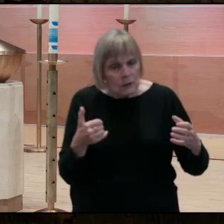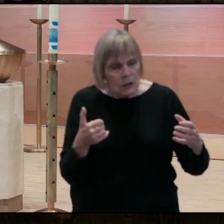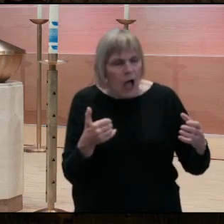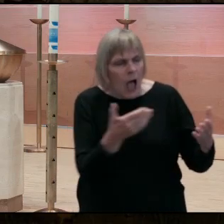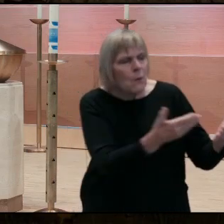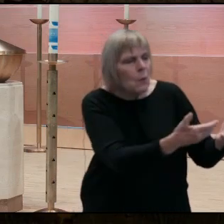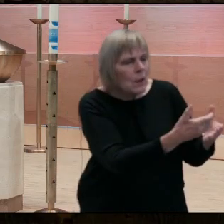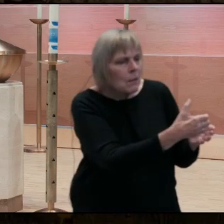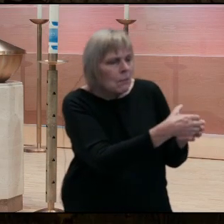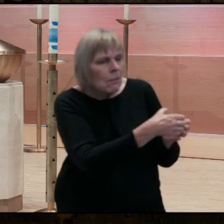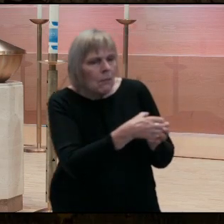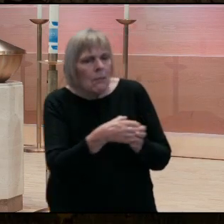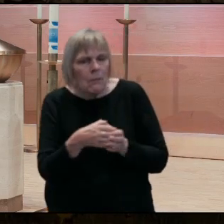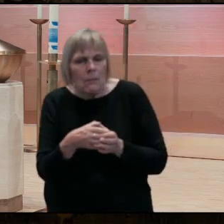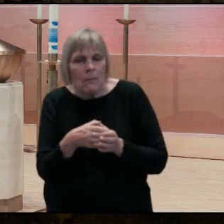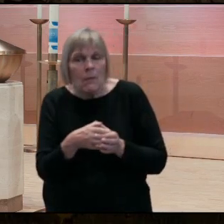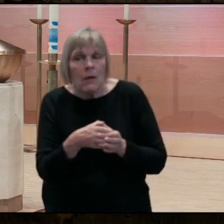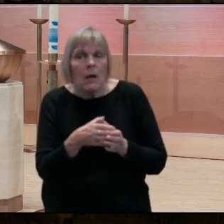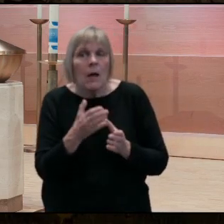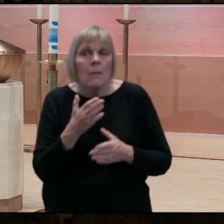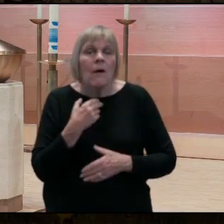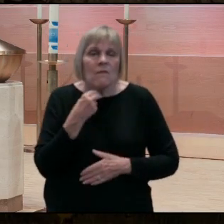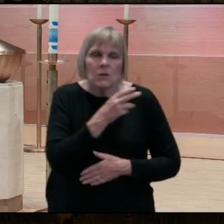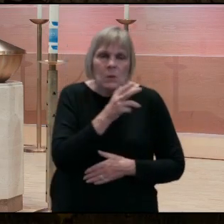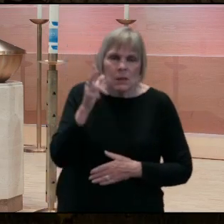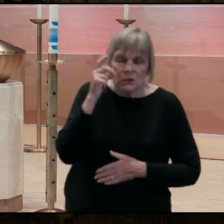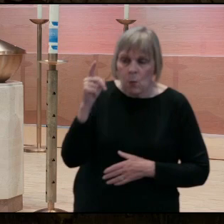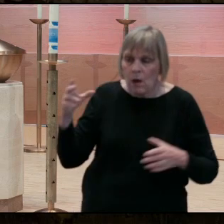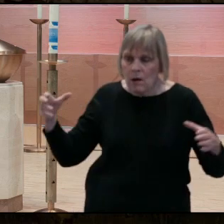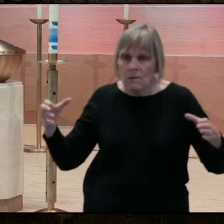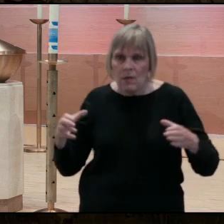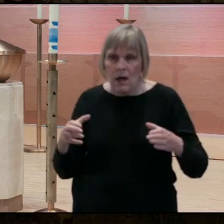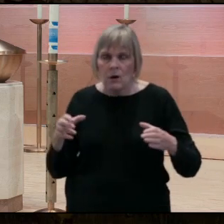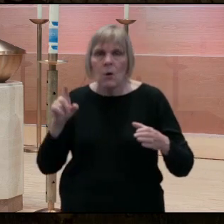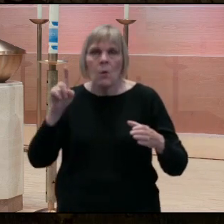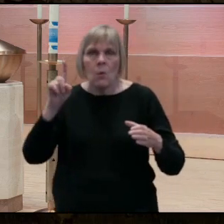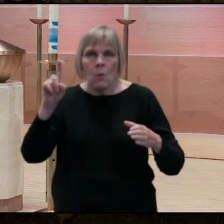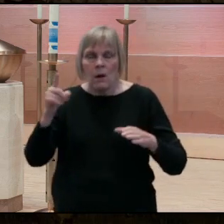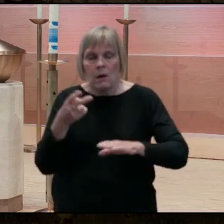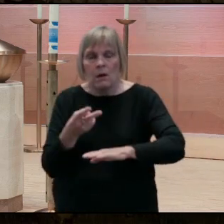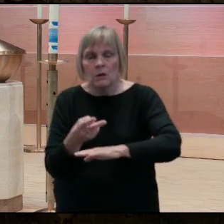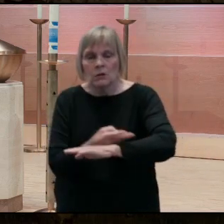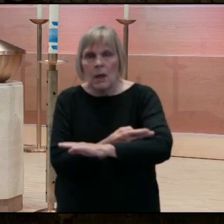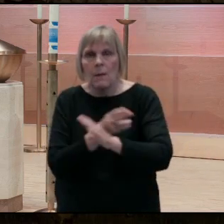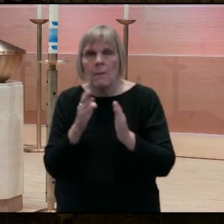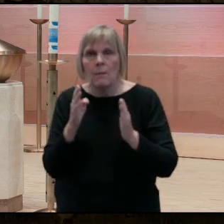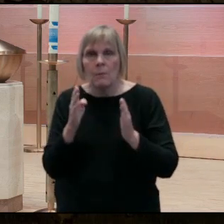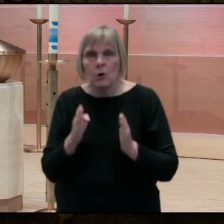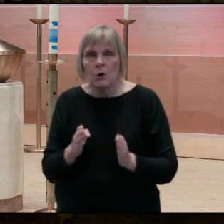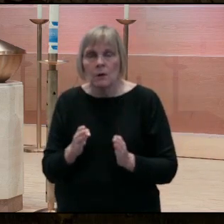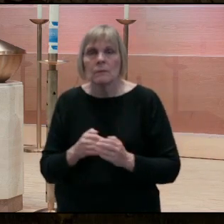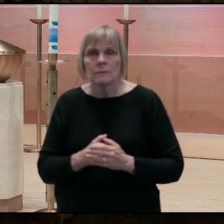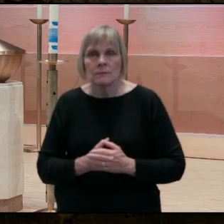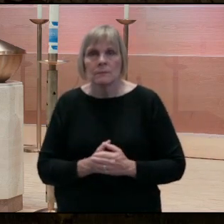them also. They will listen to my voice, and there will be one flock with one shepherd.